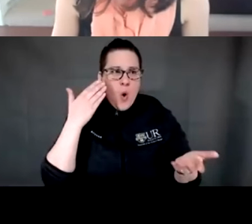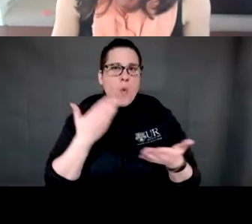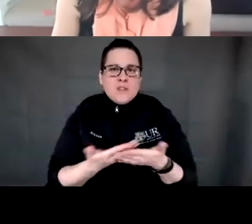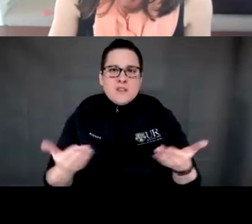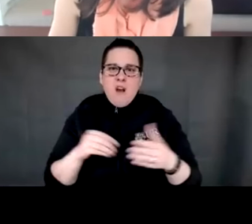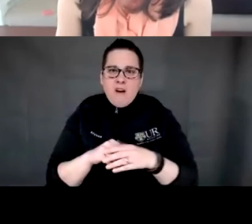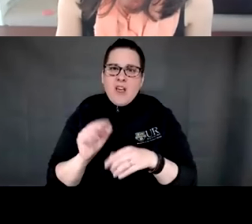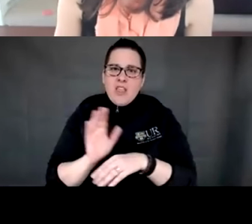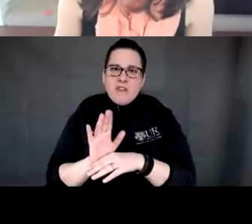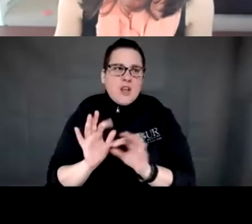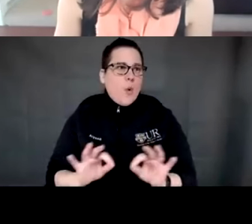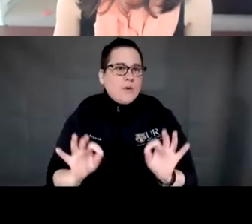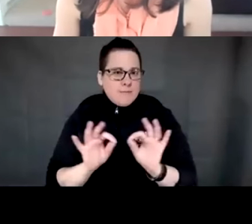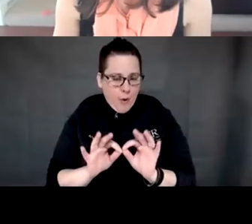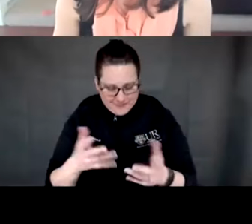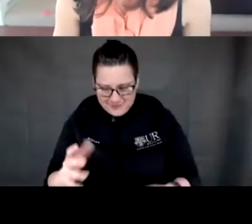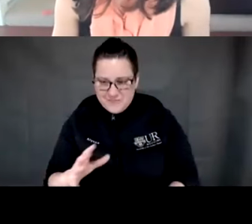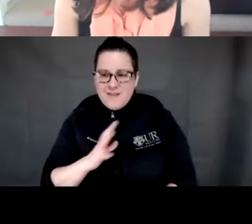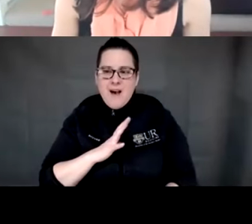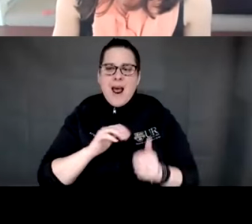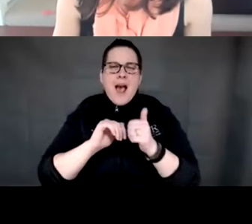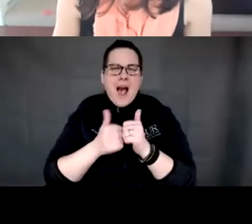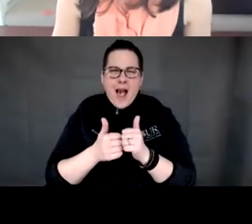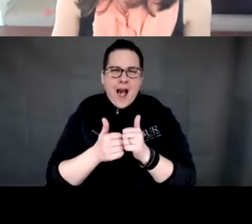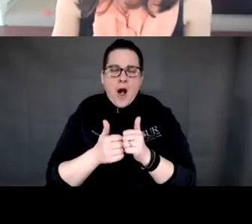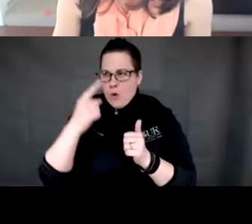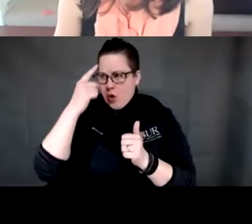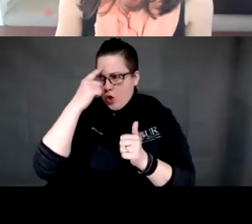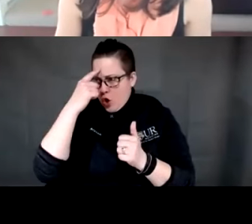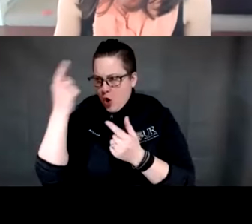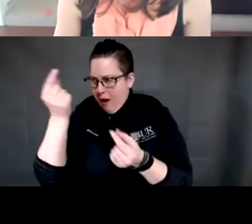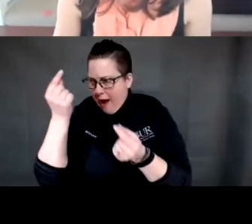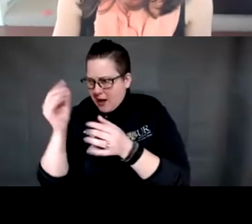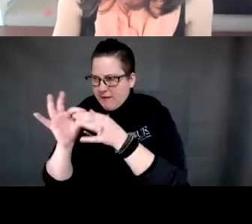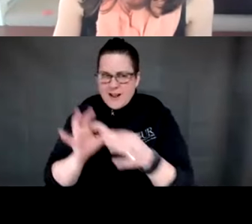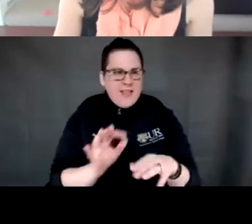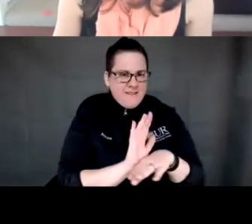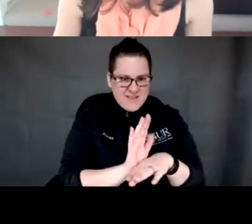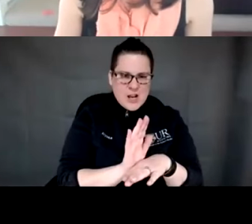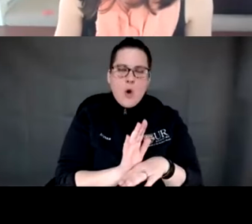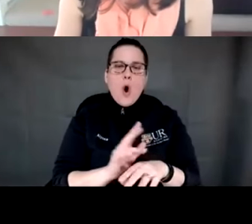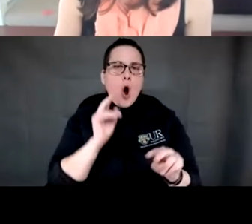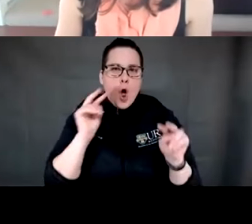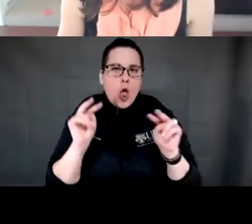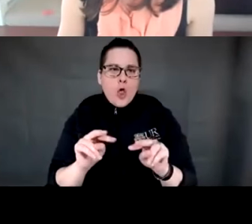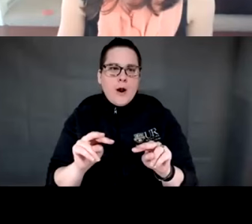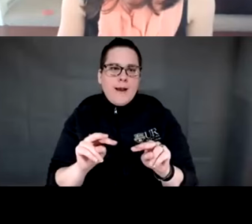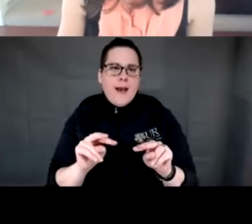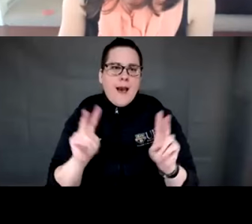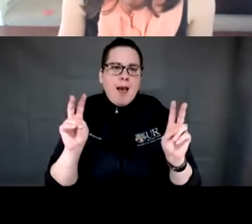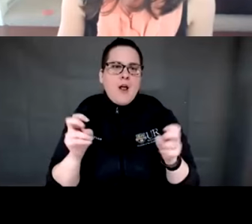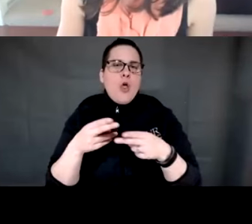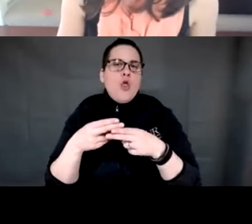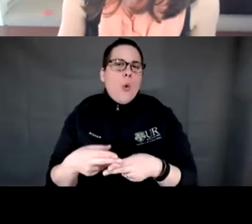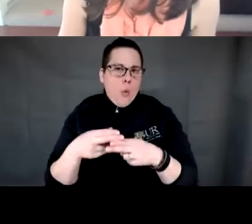video mattered. So one way to start to relate the neural activity to the video is to look at the weights that were fit by